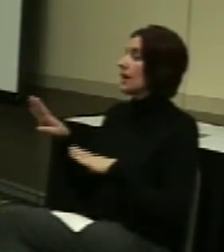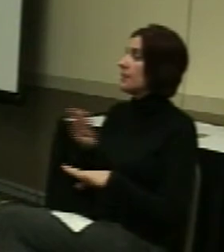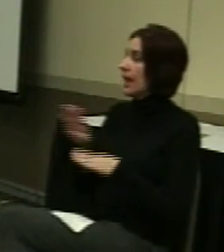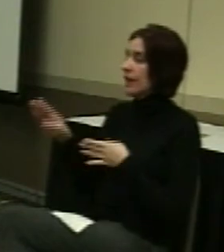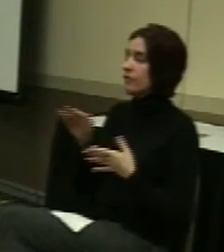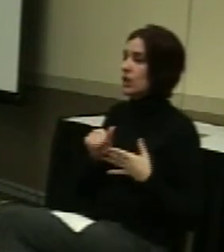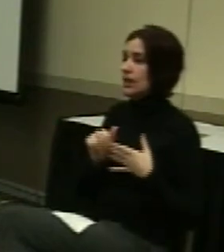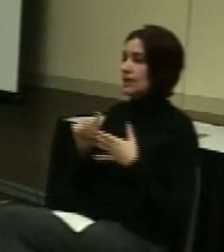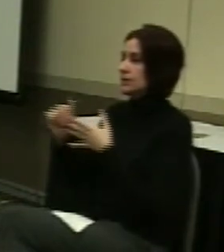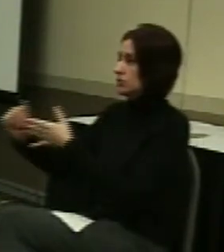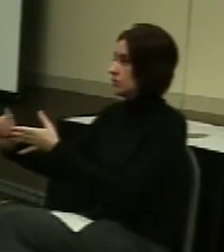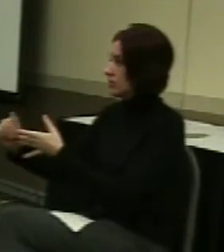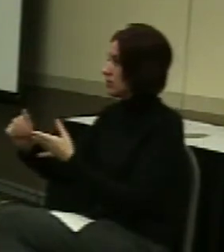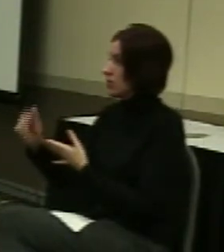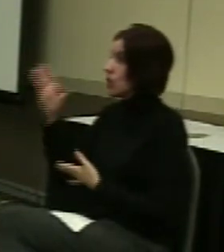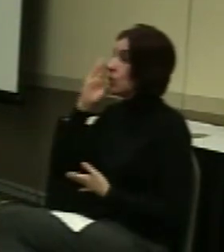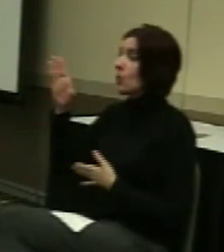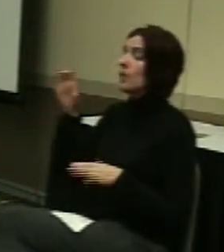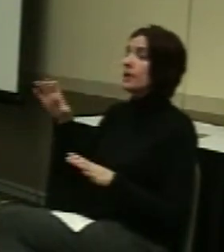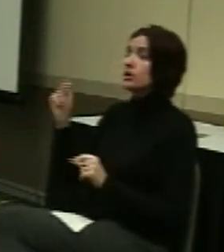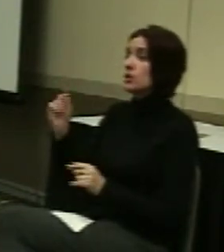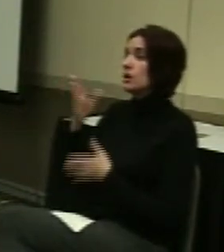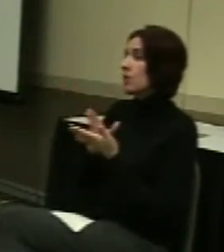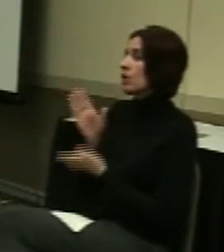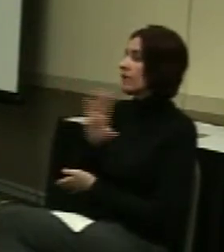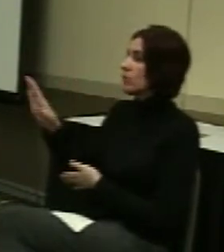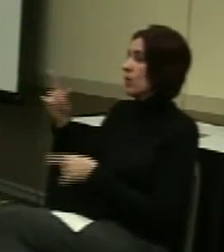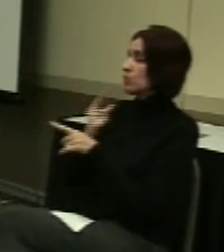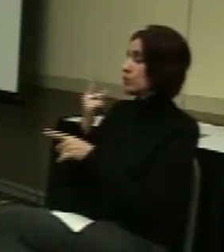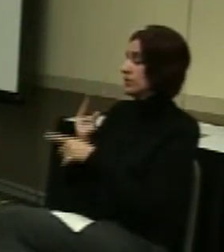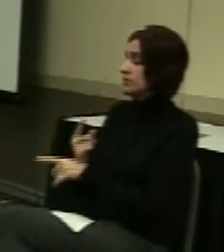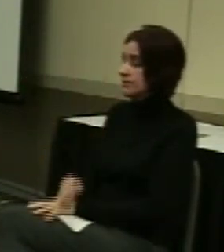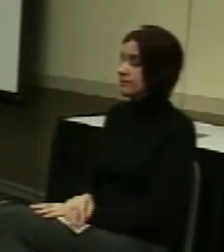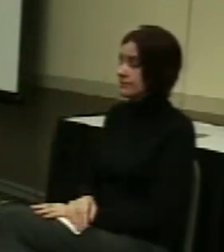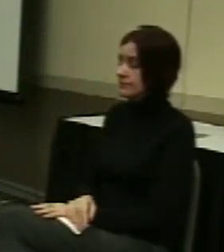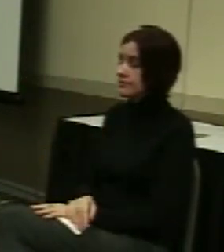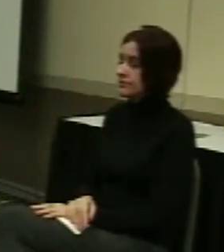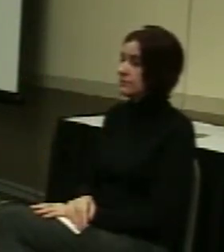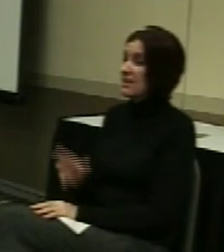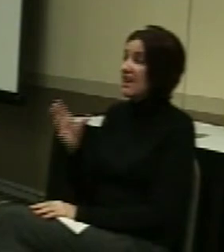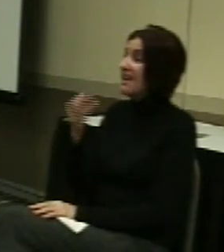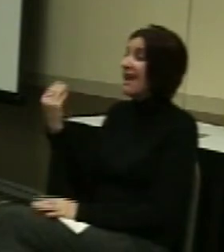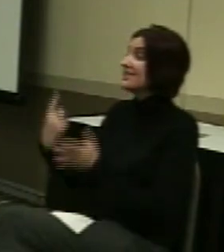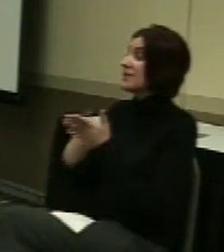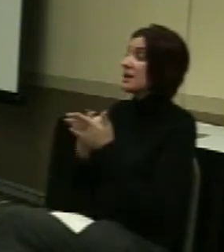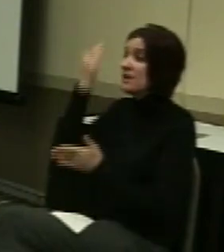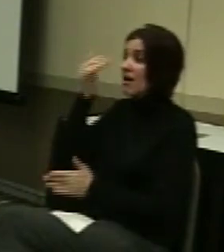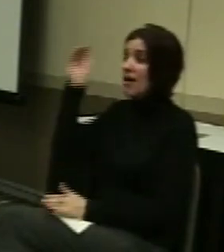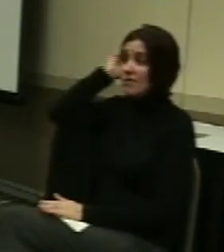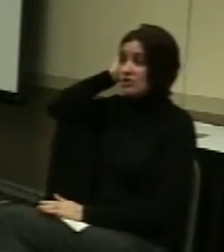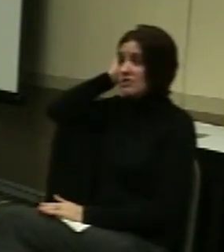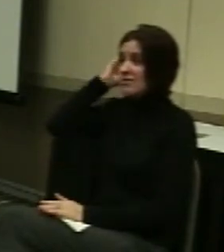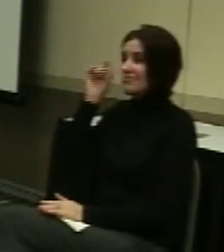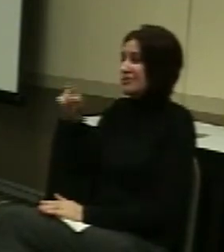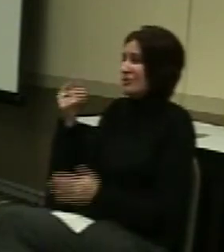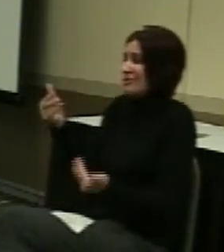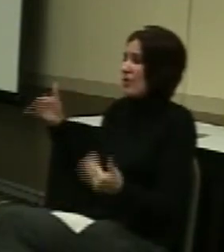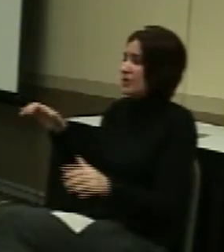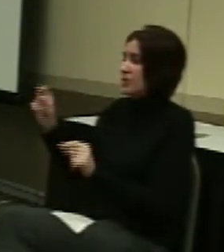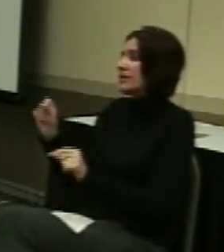going to be doing it as part of your routine. And you're doing it sometimes unconsciously, right? But